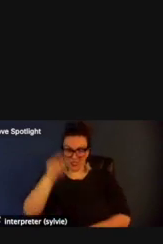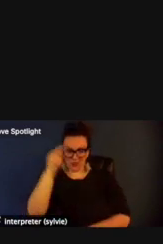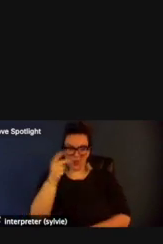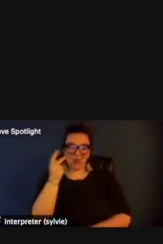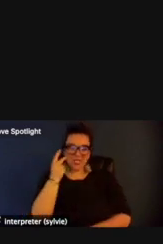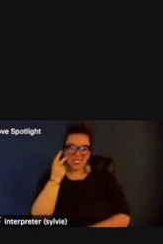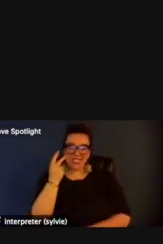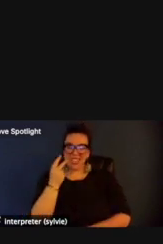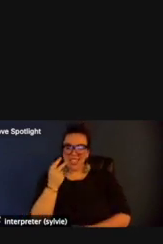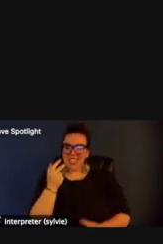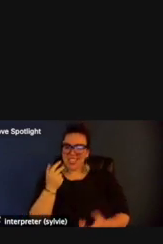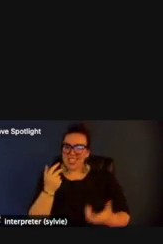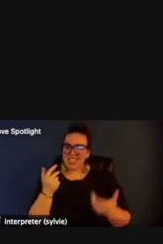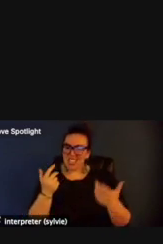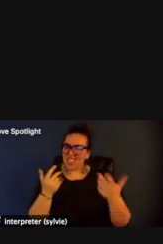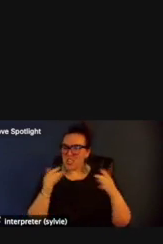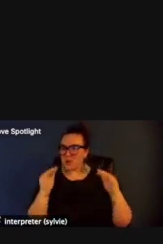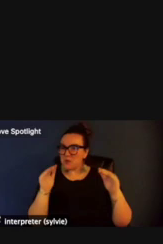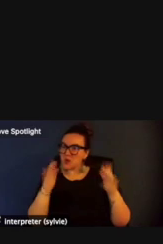of low profile for the most part.